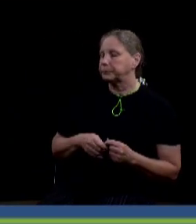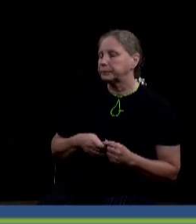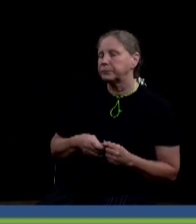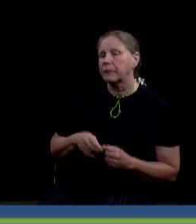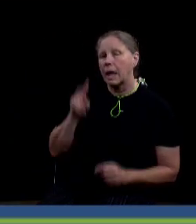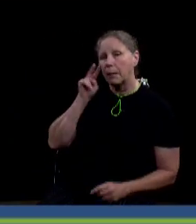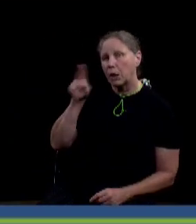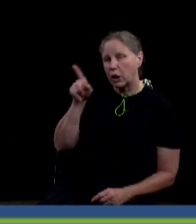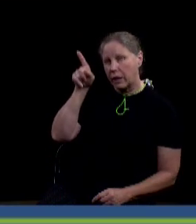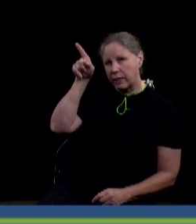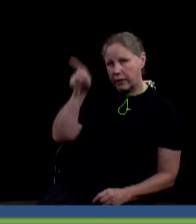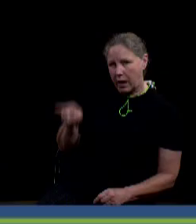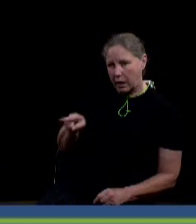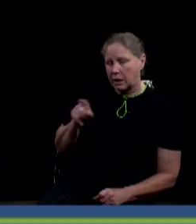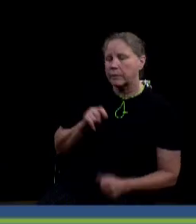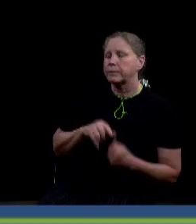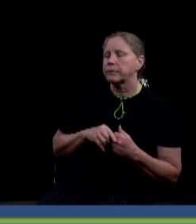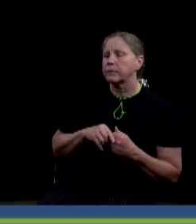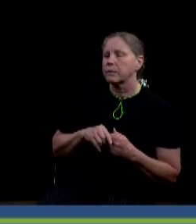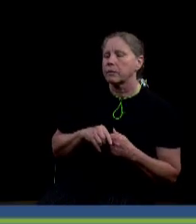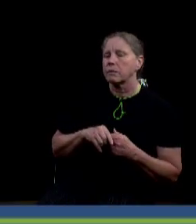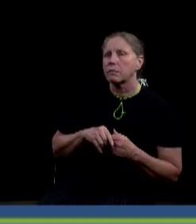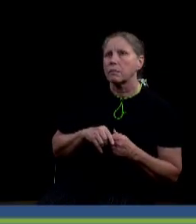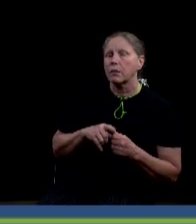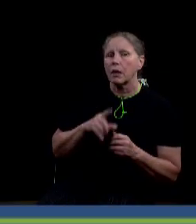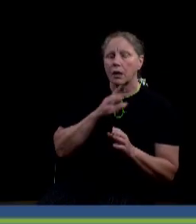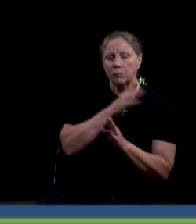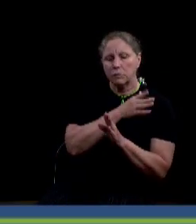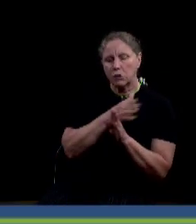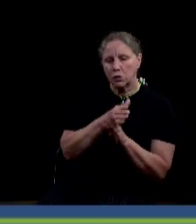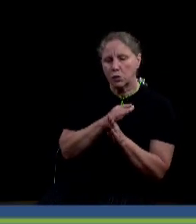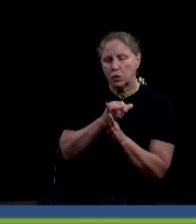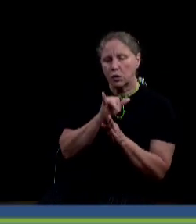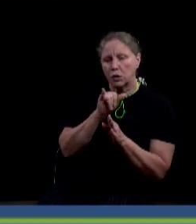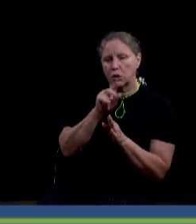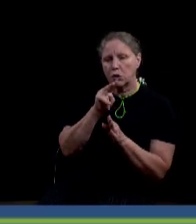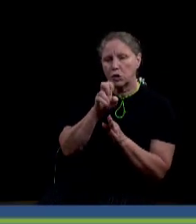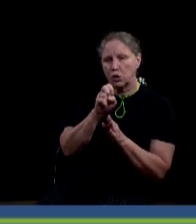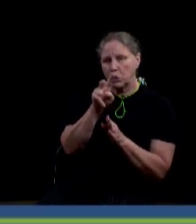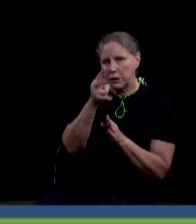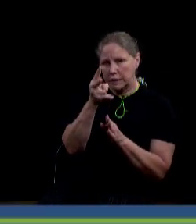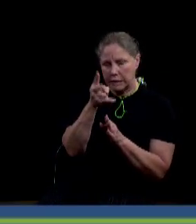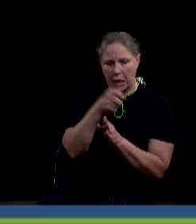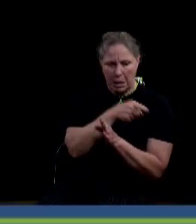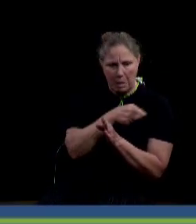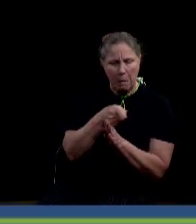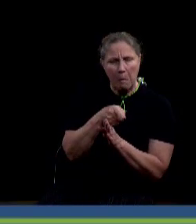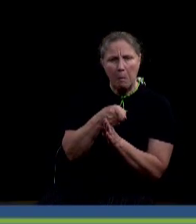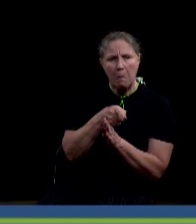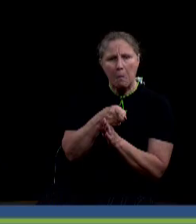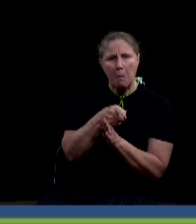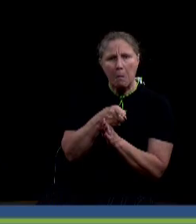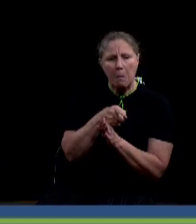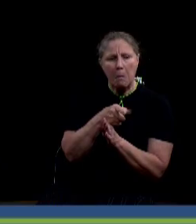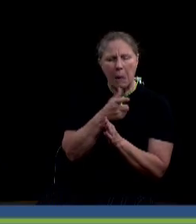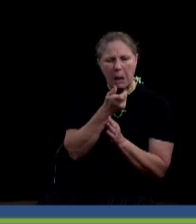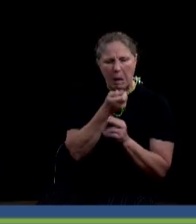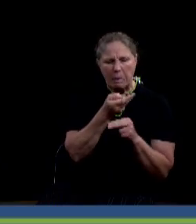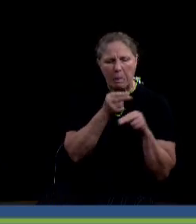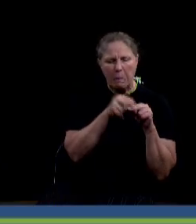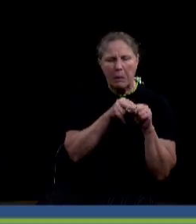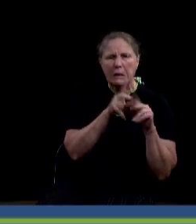until 6/2, we've had a little increase in testing, but we have really seen